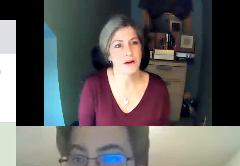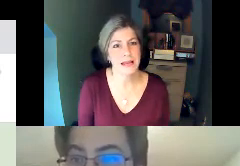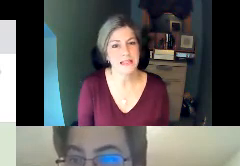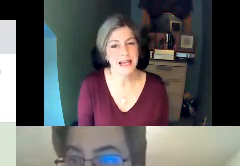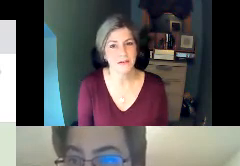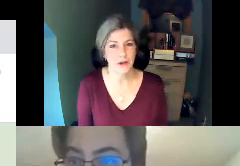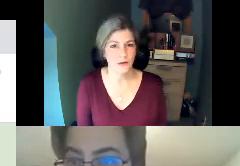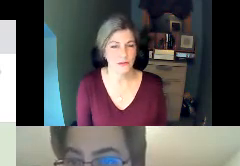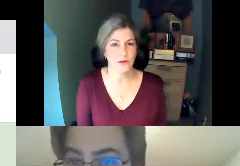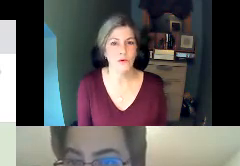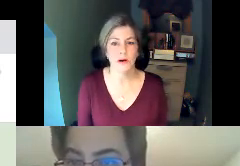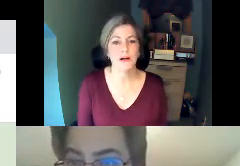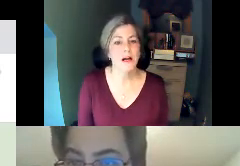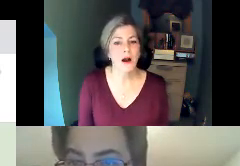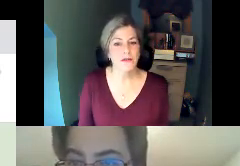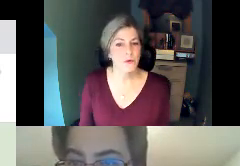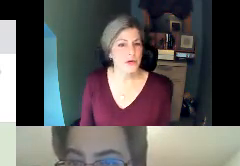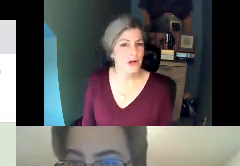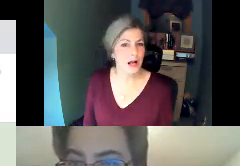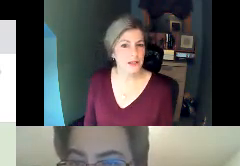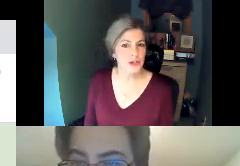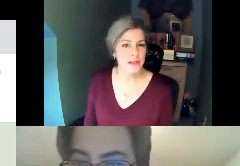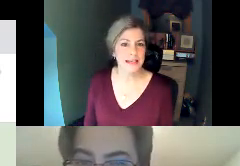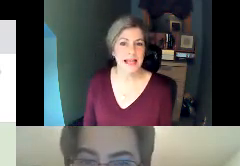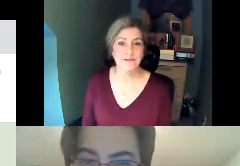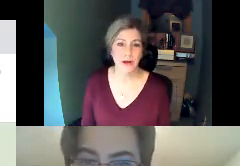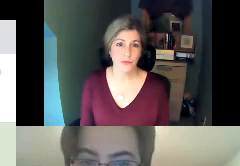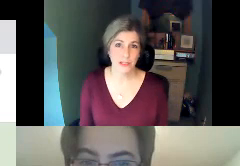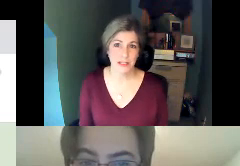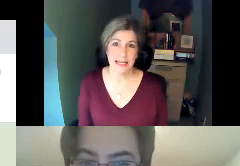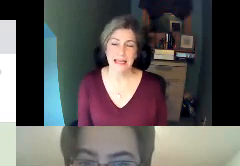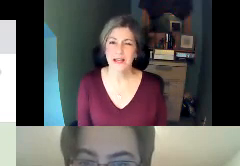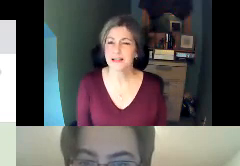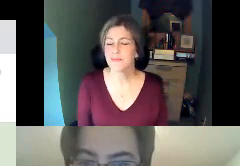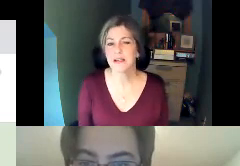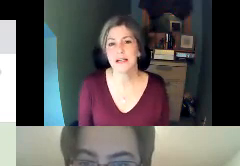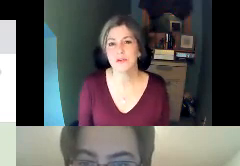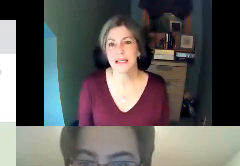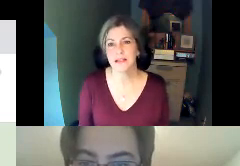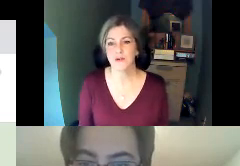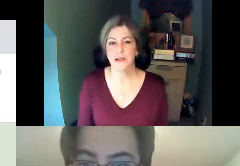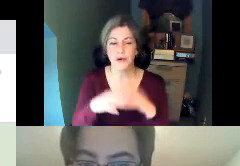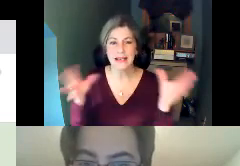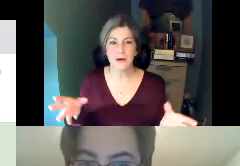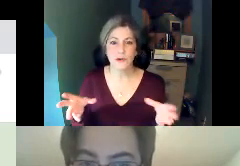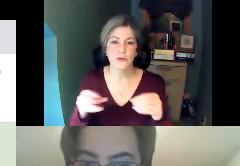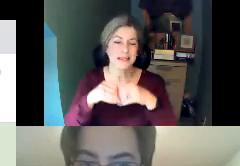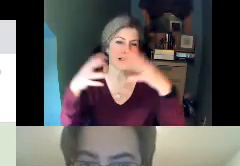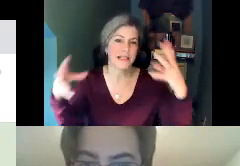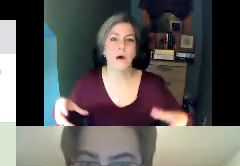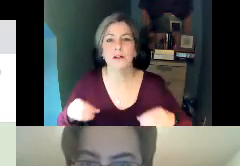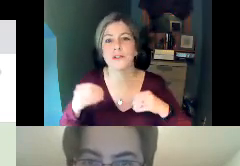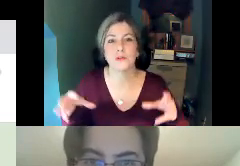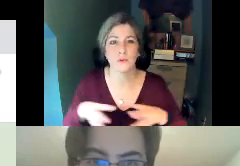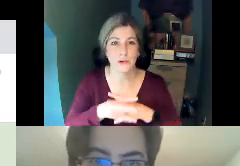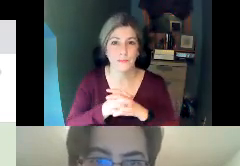either our AB Tech folks or our four-year college UNCA folks. If that's something you're interested in doing, a breakout room is